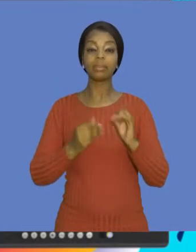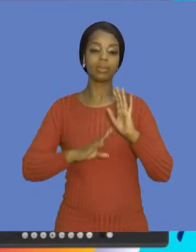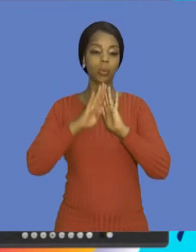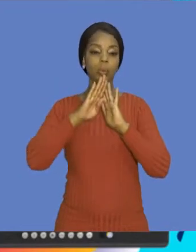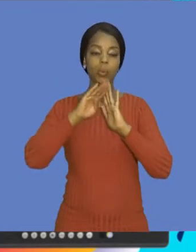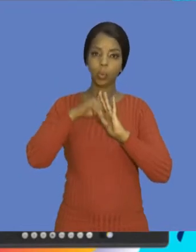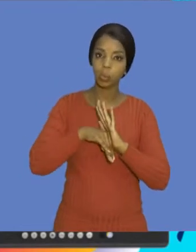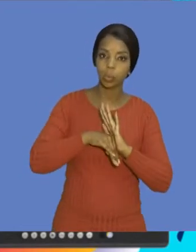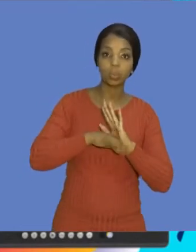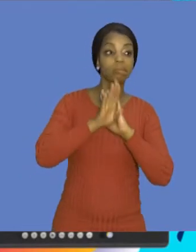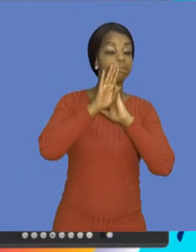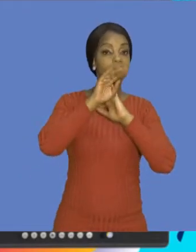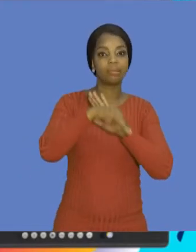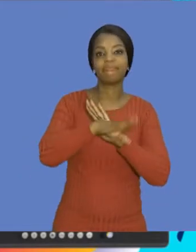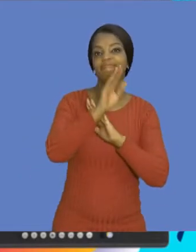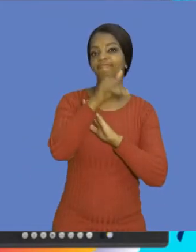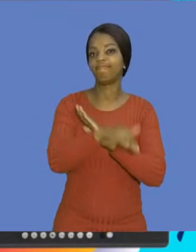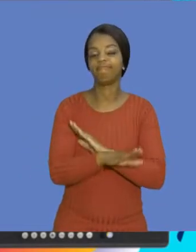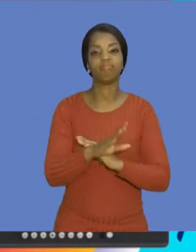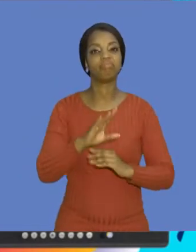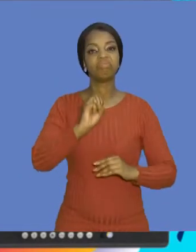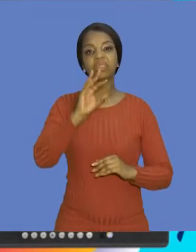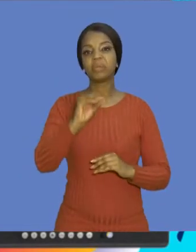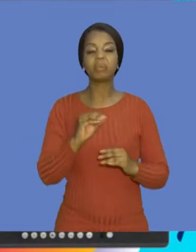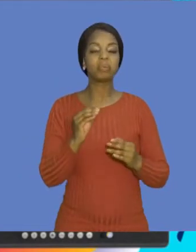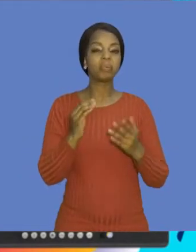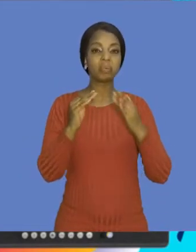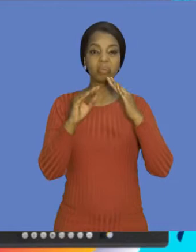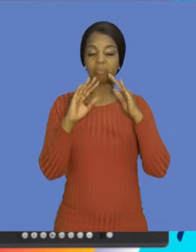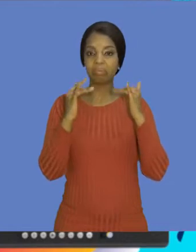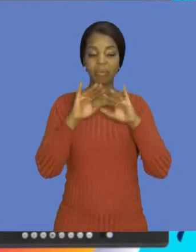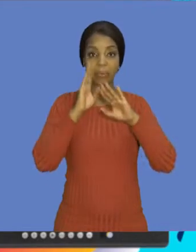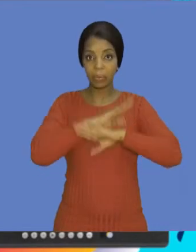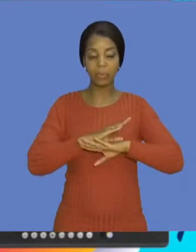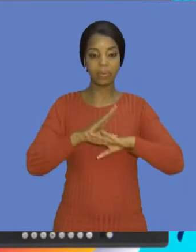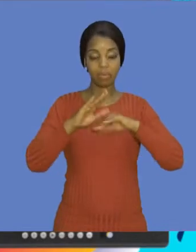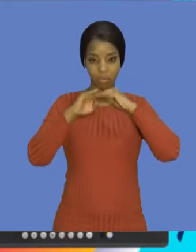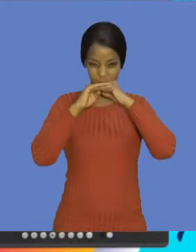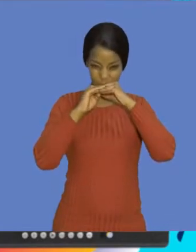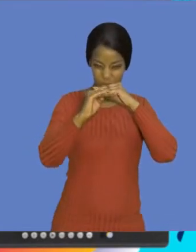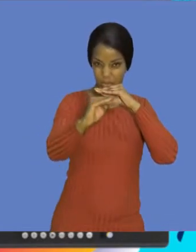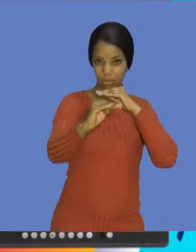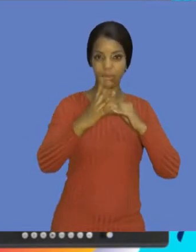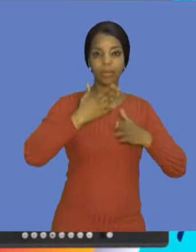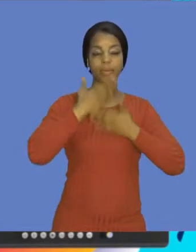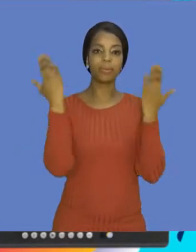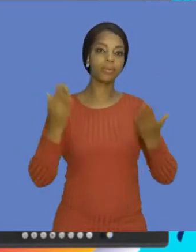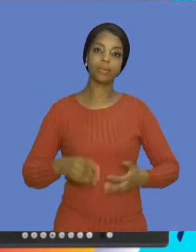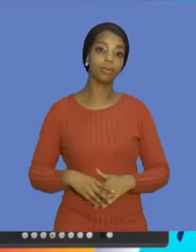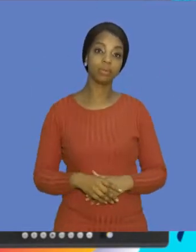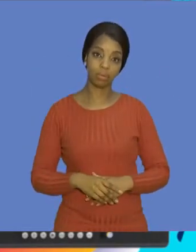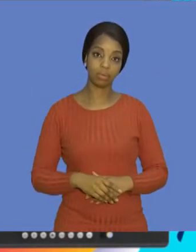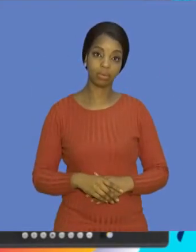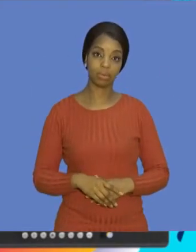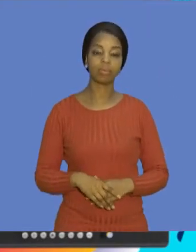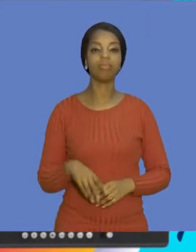at times, there is a rapid increase, so it's quite random, and there is no constant nature of growth that we